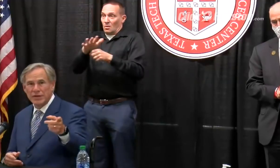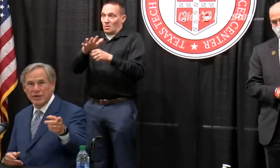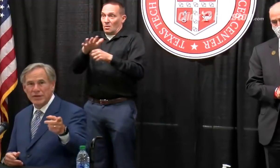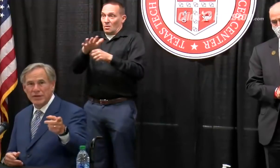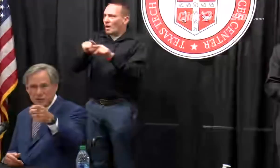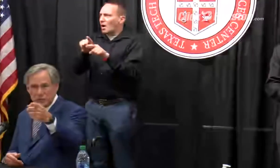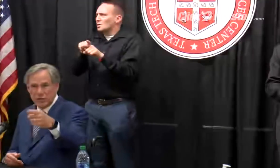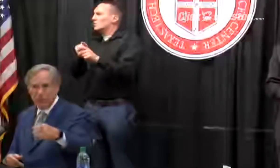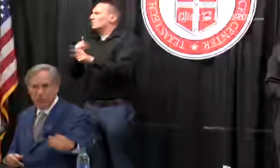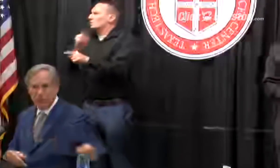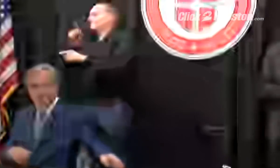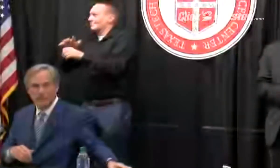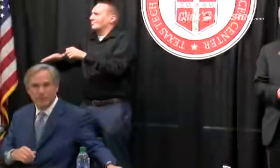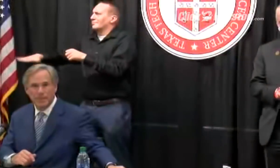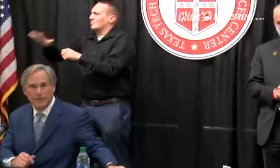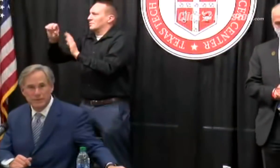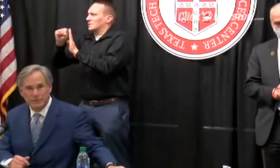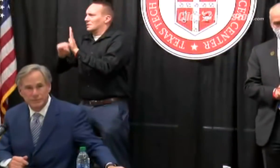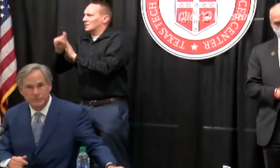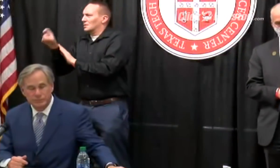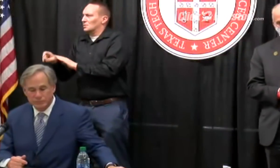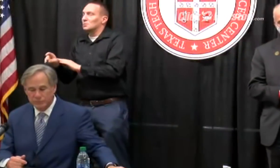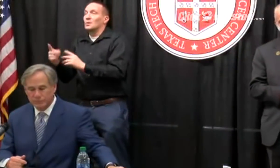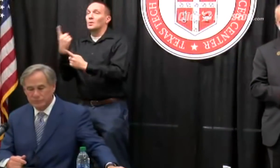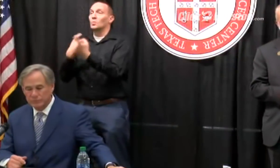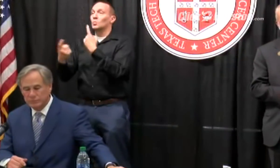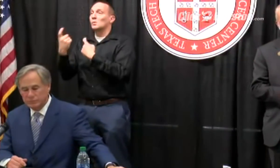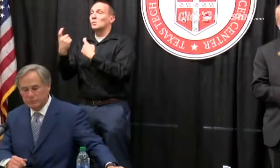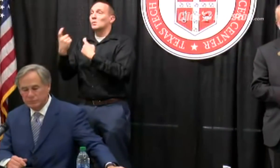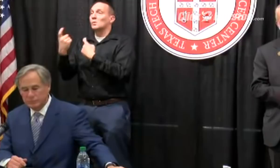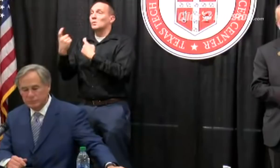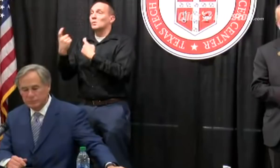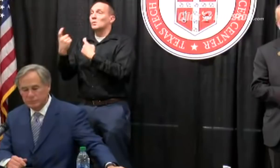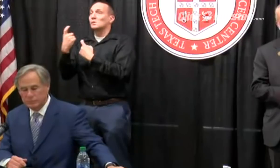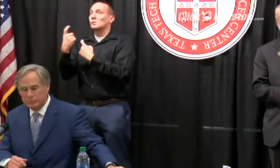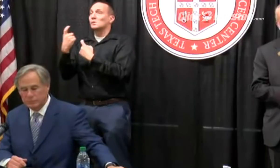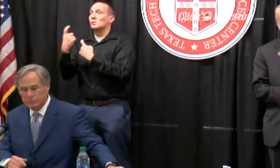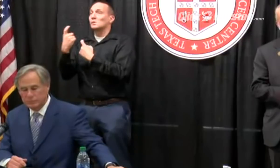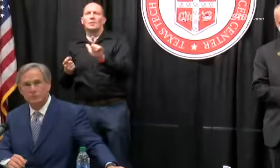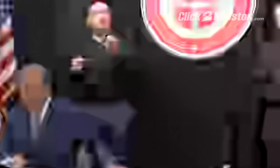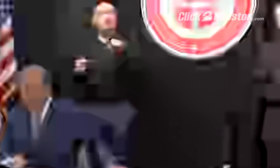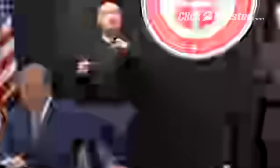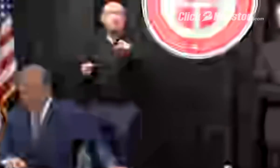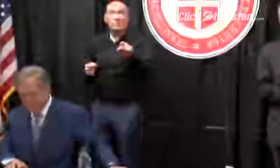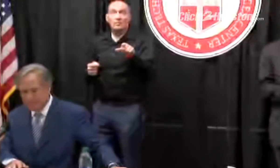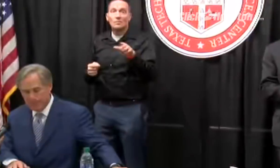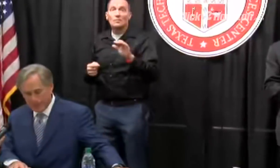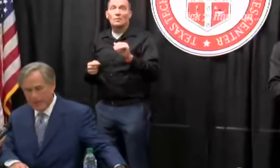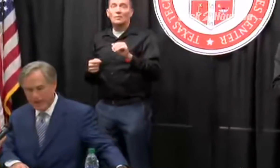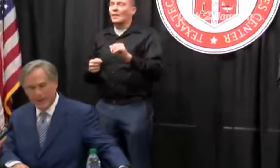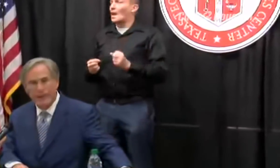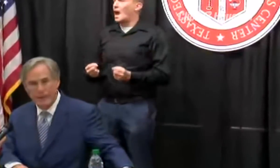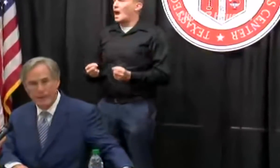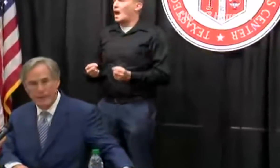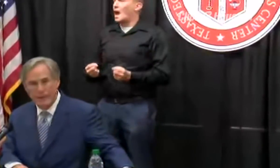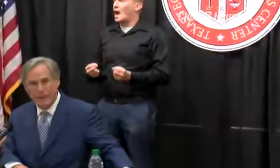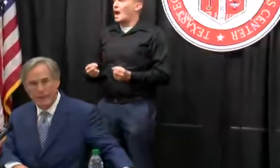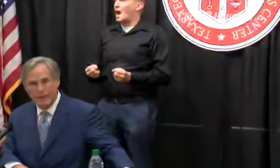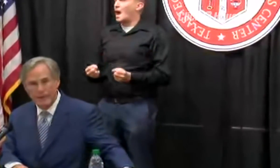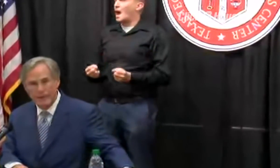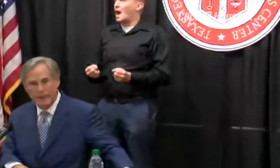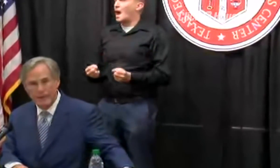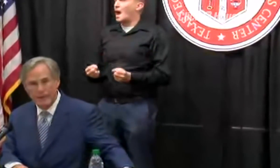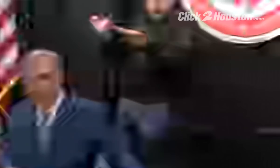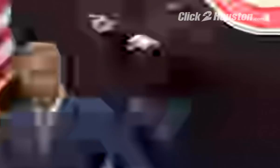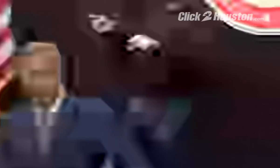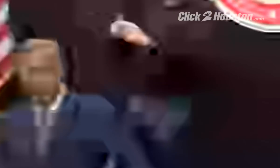and go right. Yes, and then come to you next. Thank you, sir. How many treatments are available here in Lubbock, and how quickly will they be distributed to other West